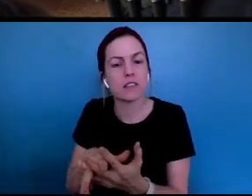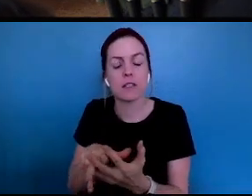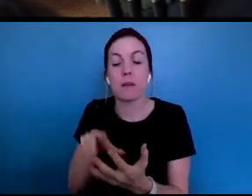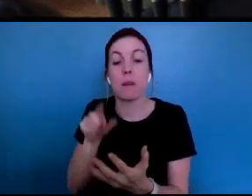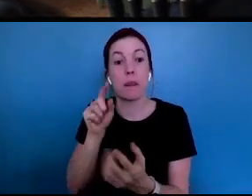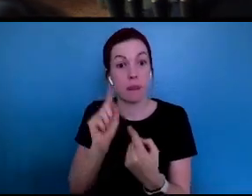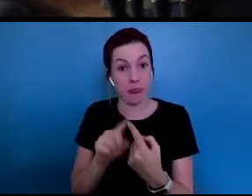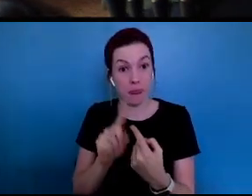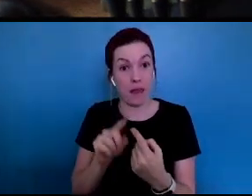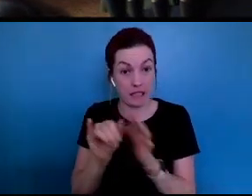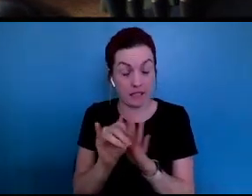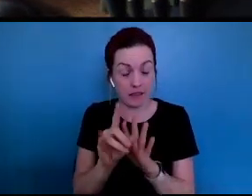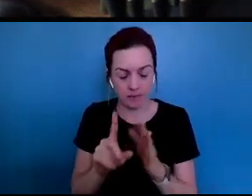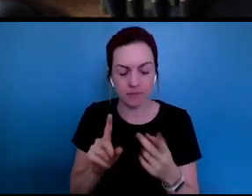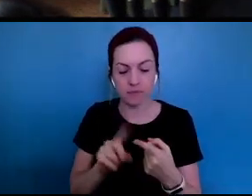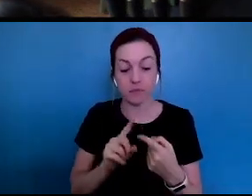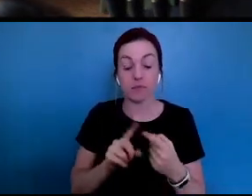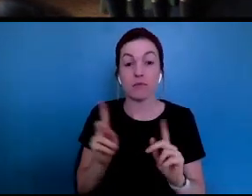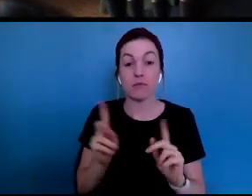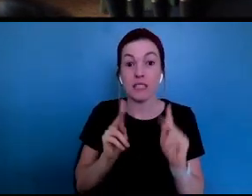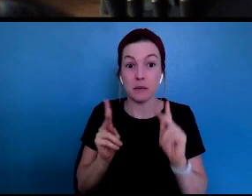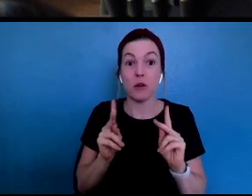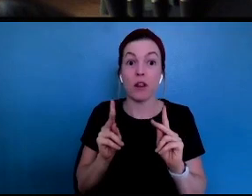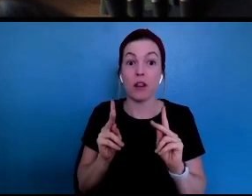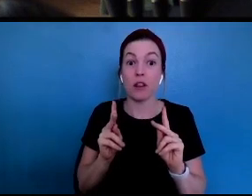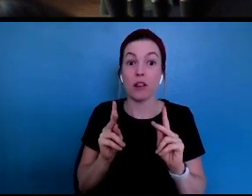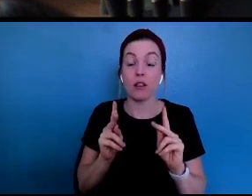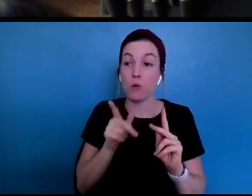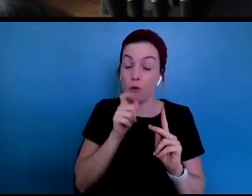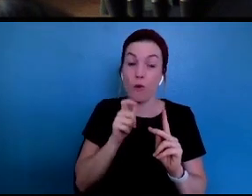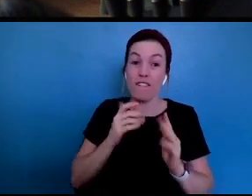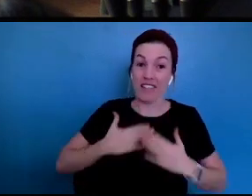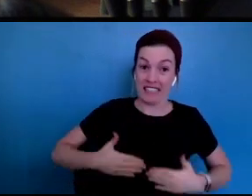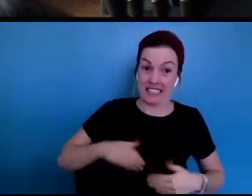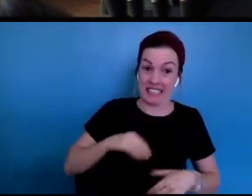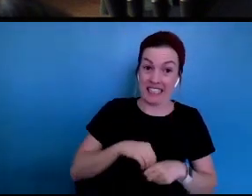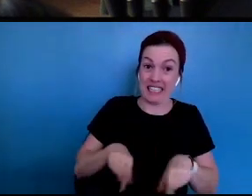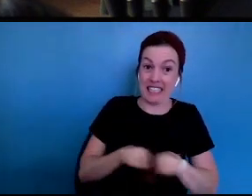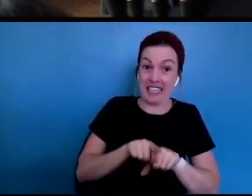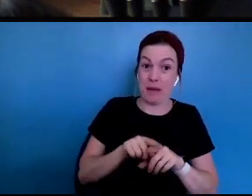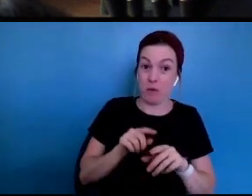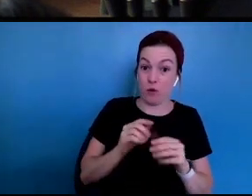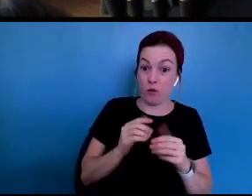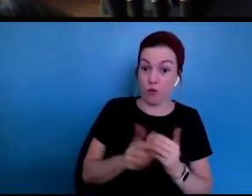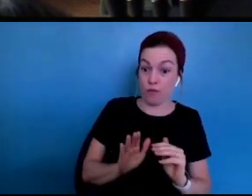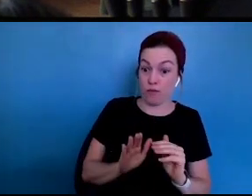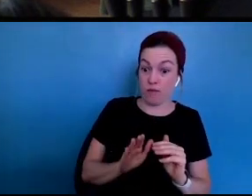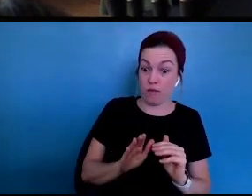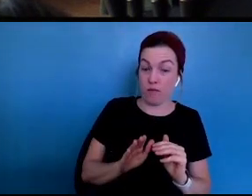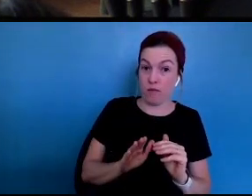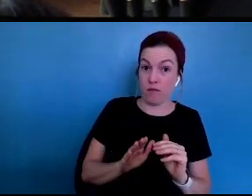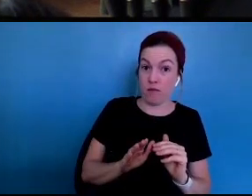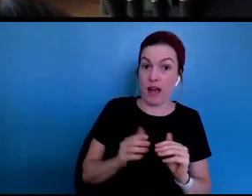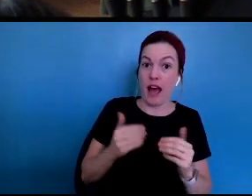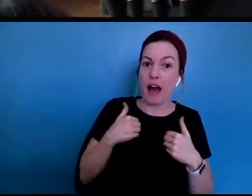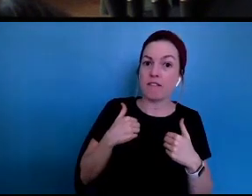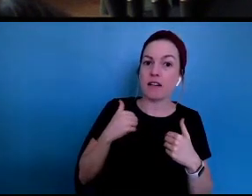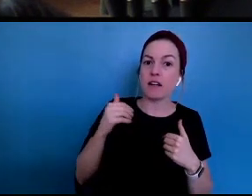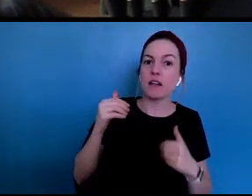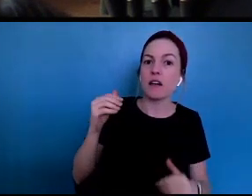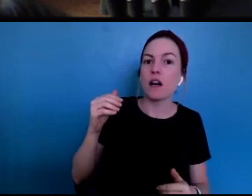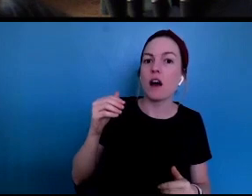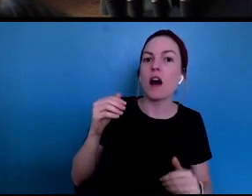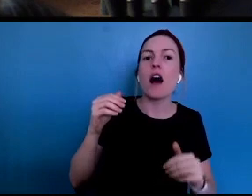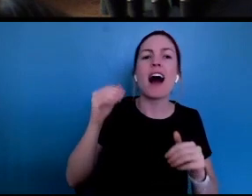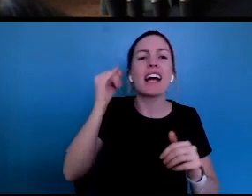people physically in the same room who have run like KYC processes. It's an old idea called Web of Trust,